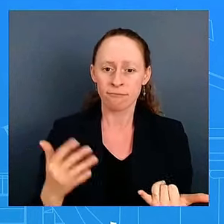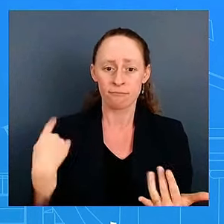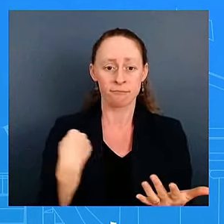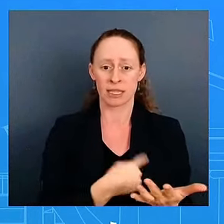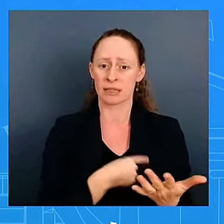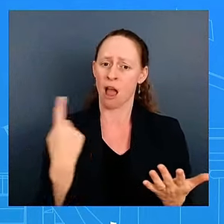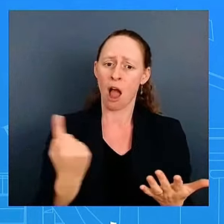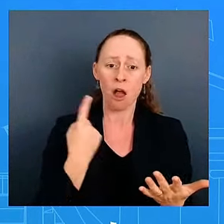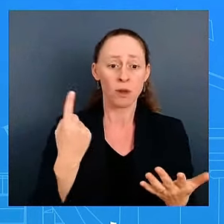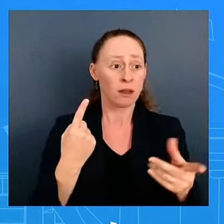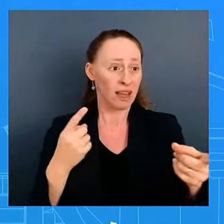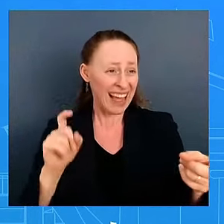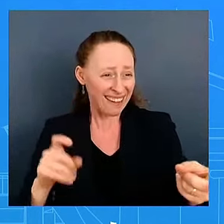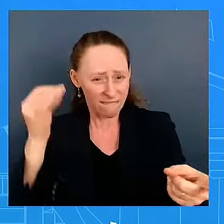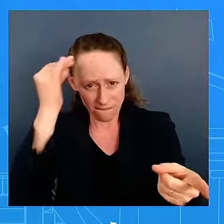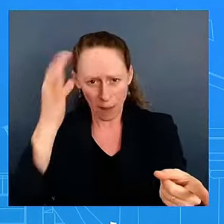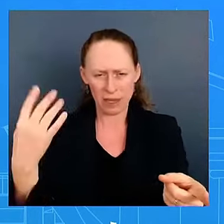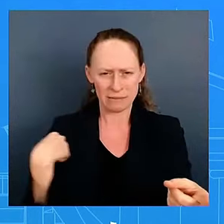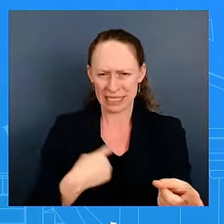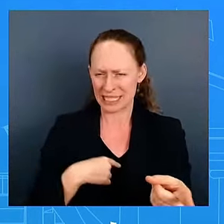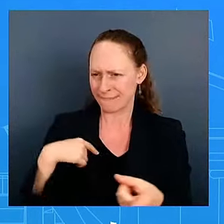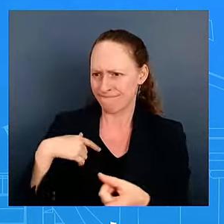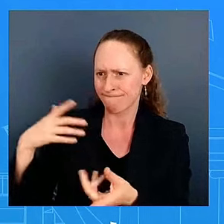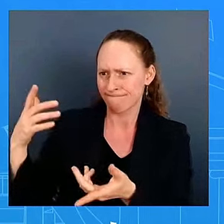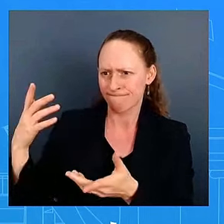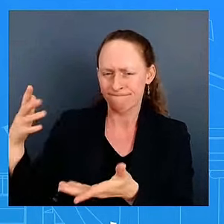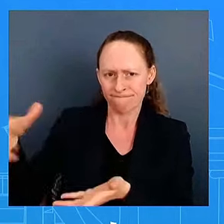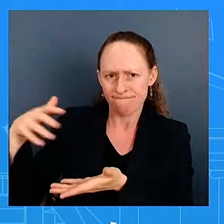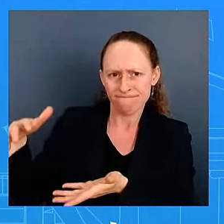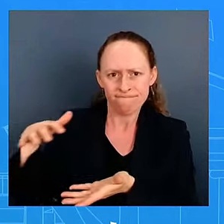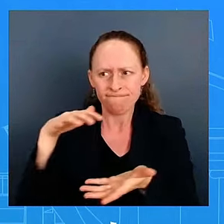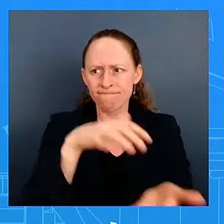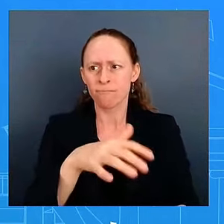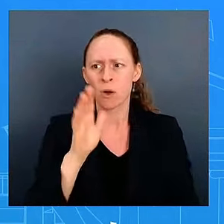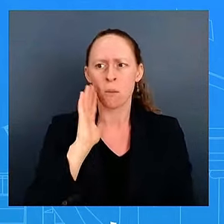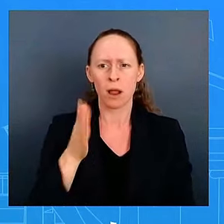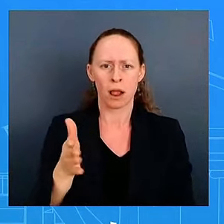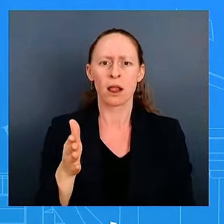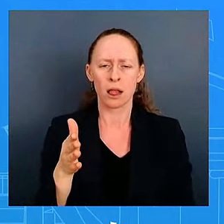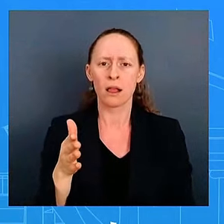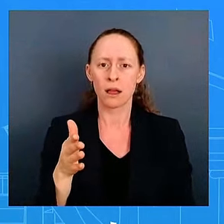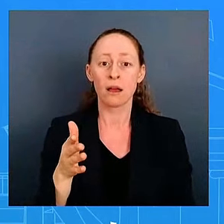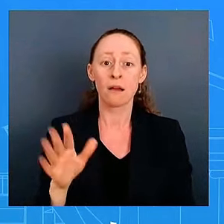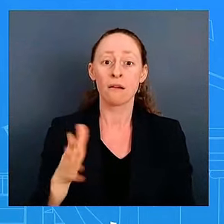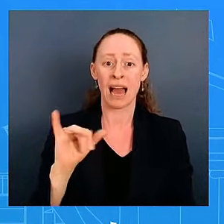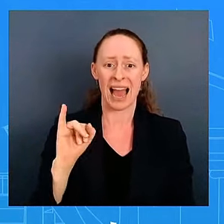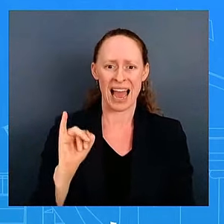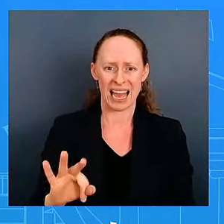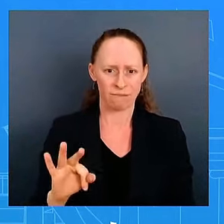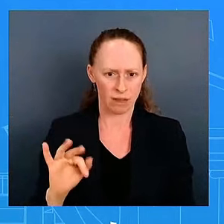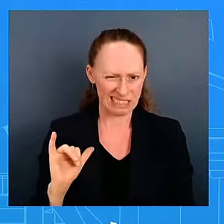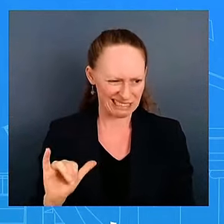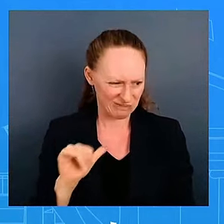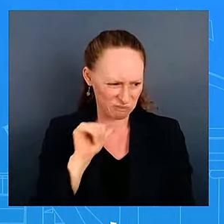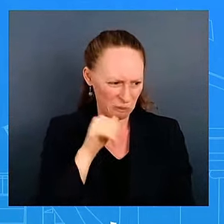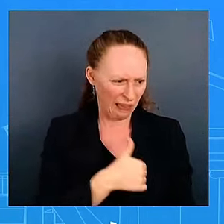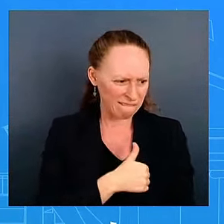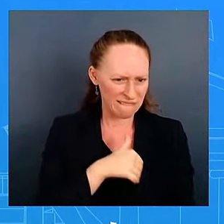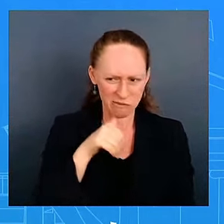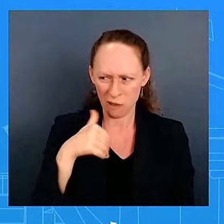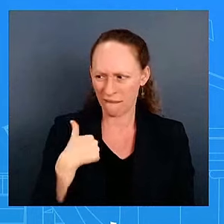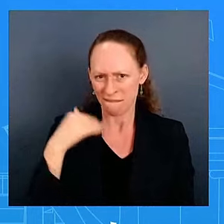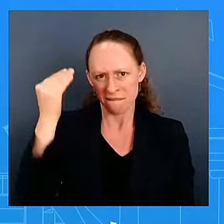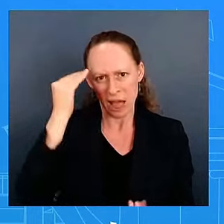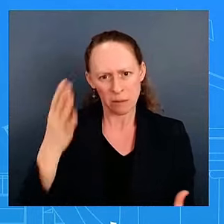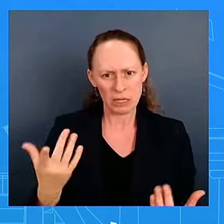it, we do try our best to provide that information. And so that is something that I'm going to continue to